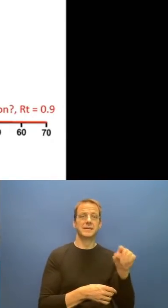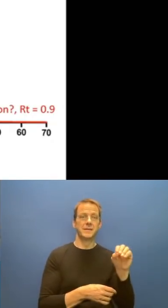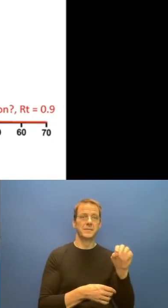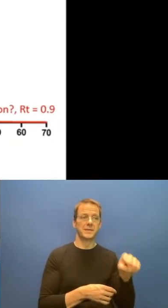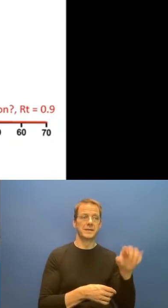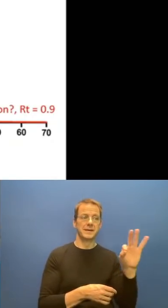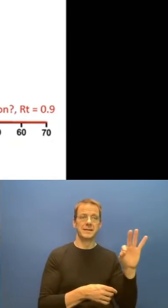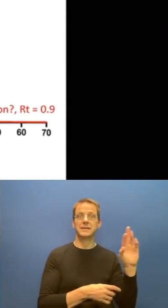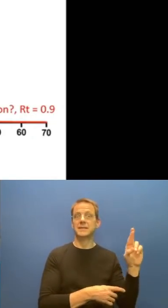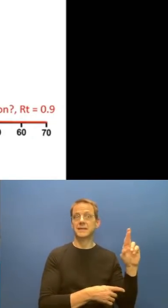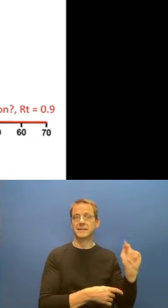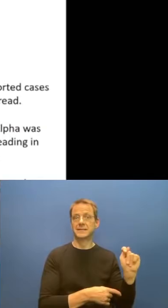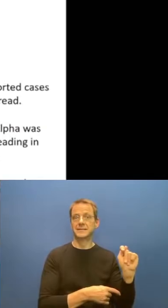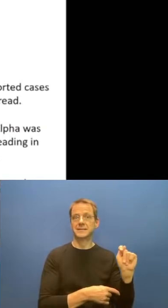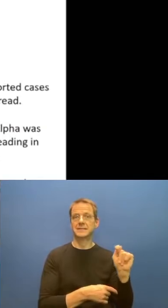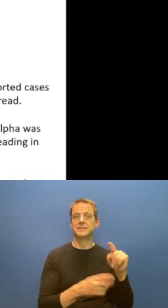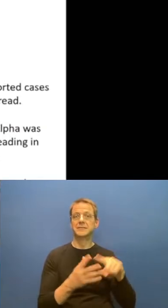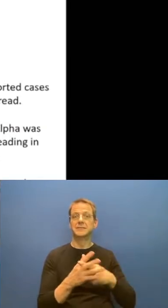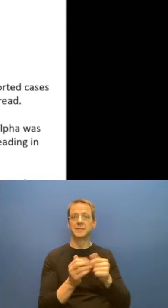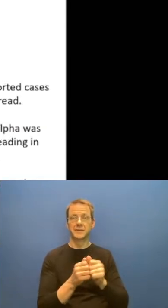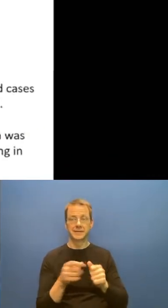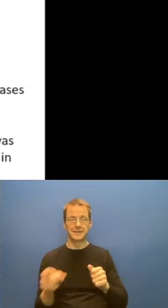decaying. Next slide, please.